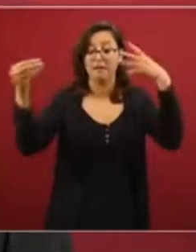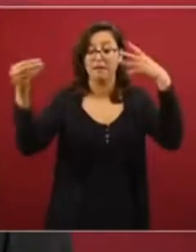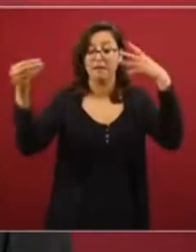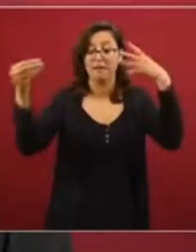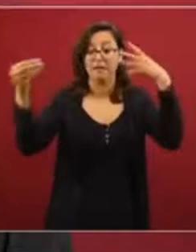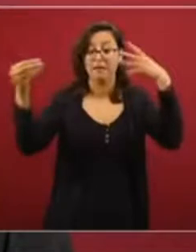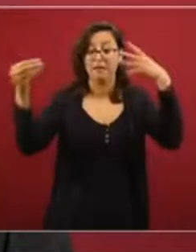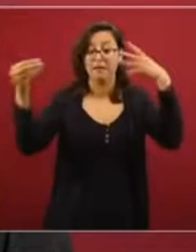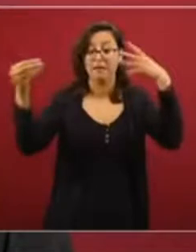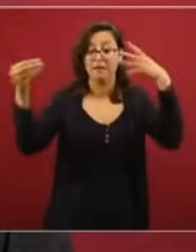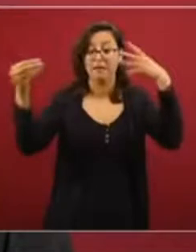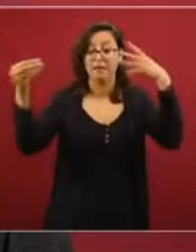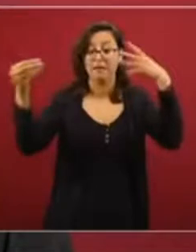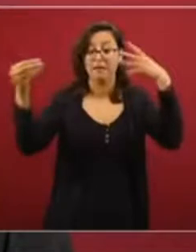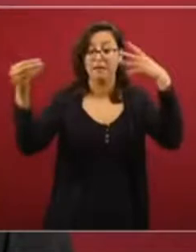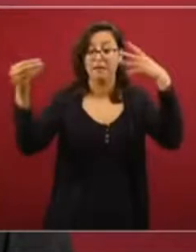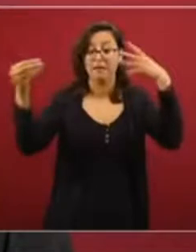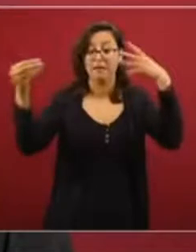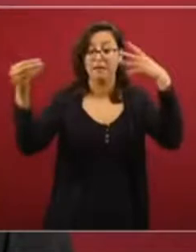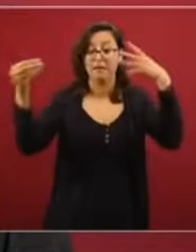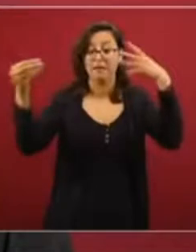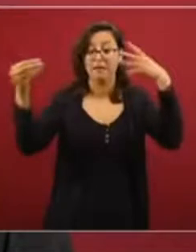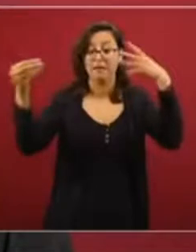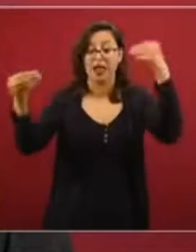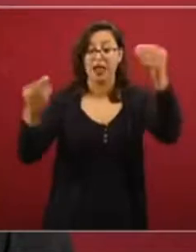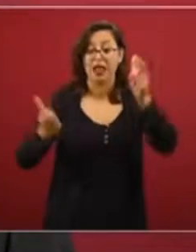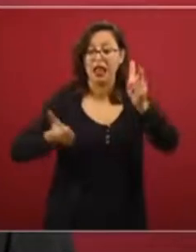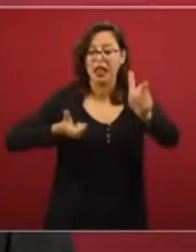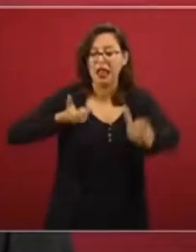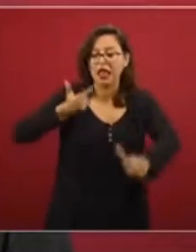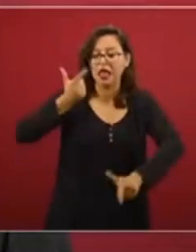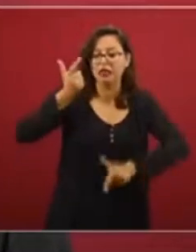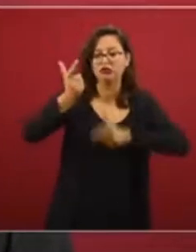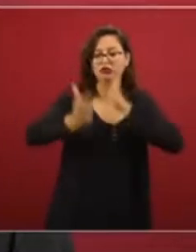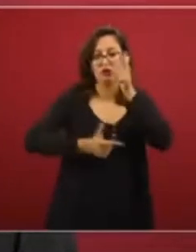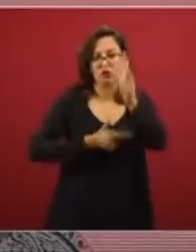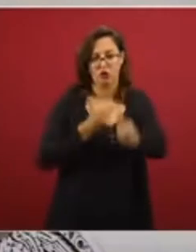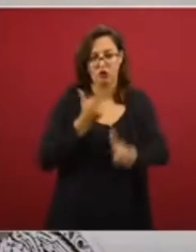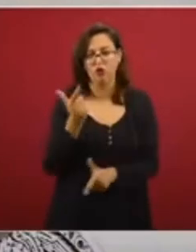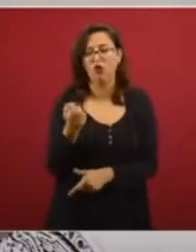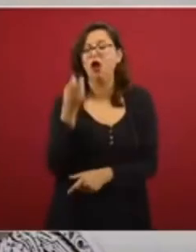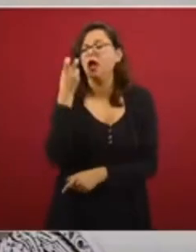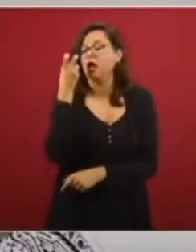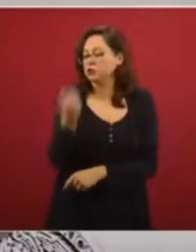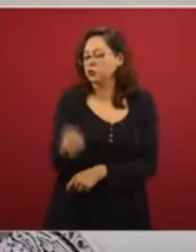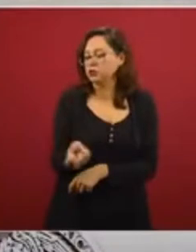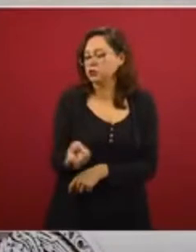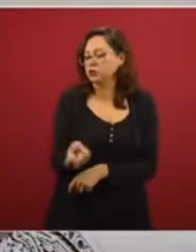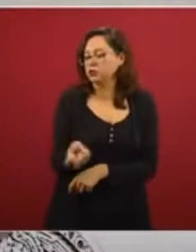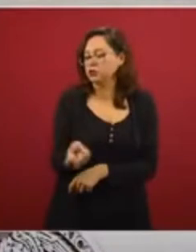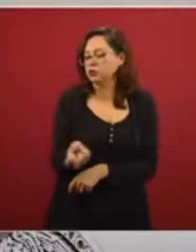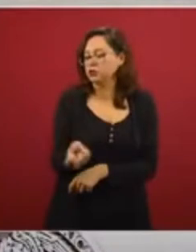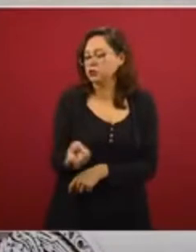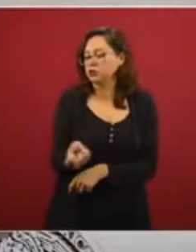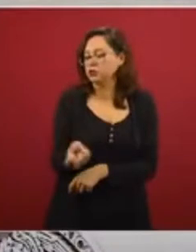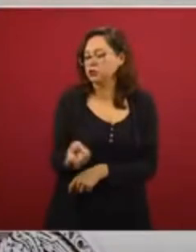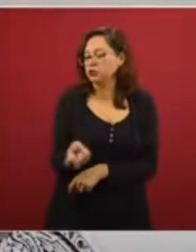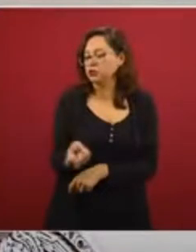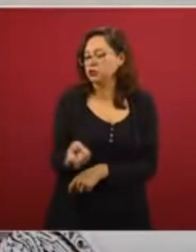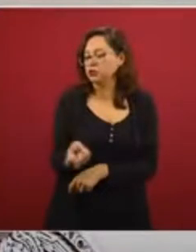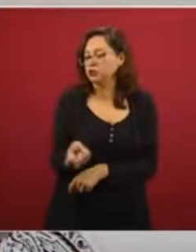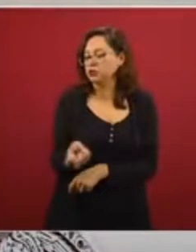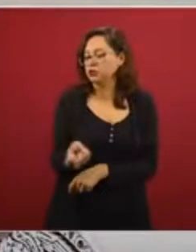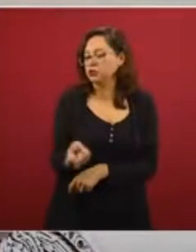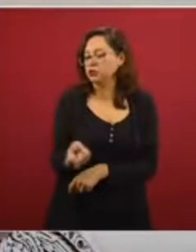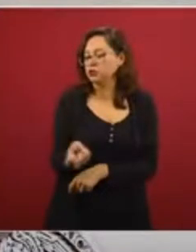and to flatten out that famous curve es un objetivo de manejo de la epidemia and it is an objective